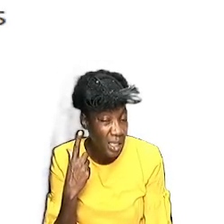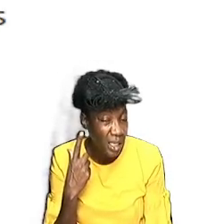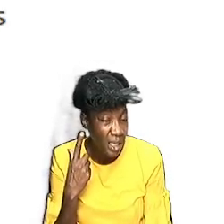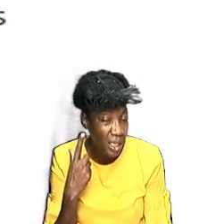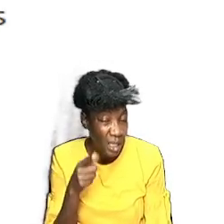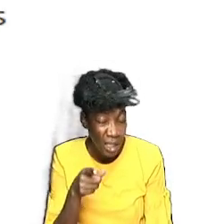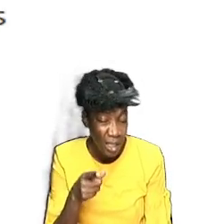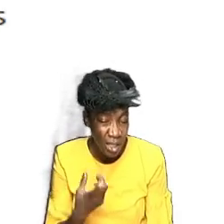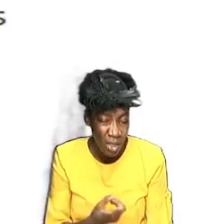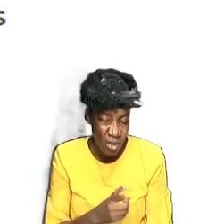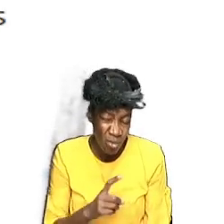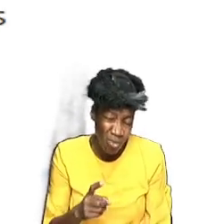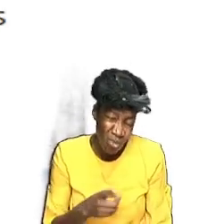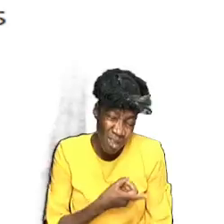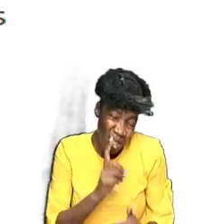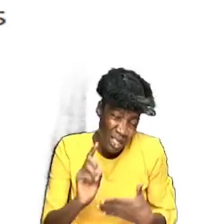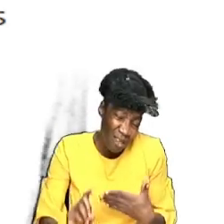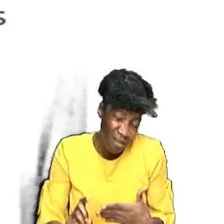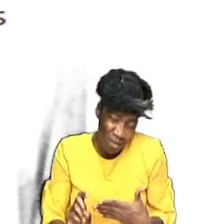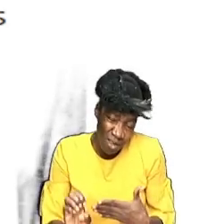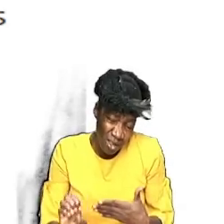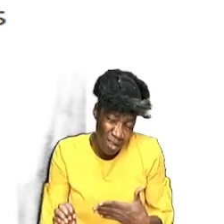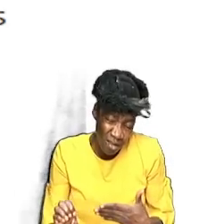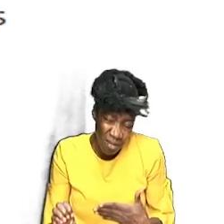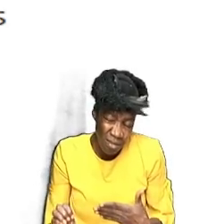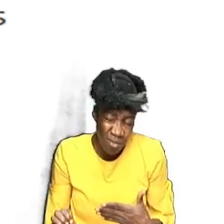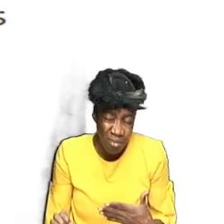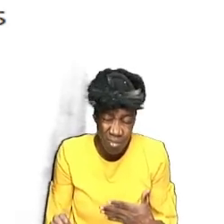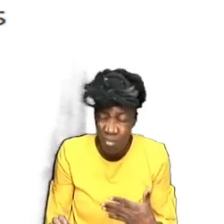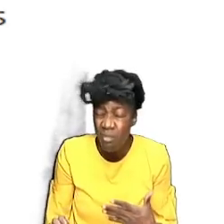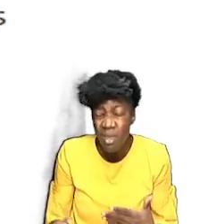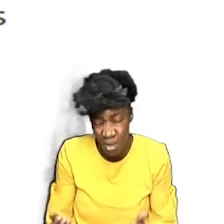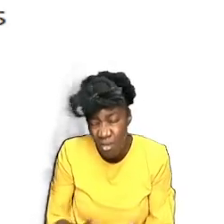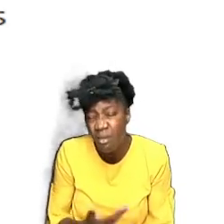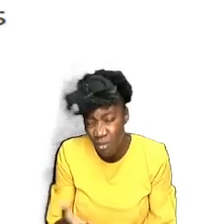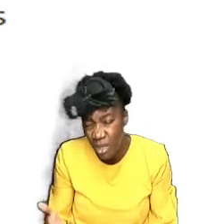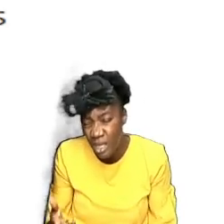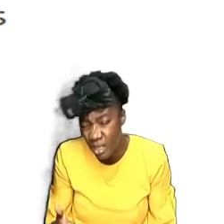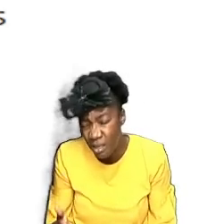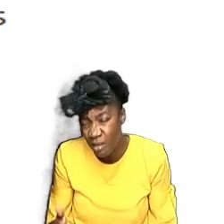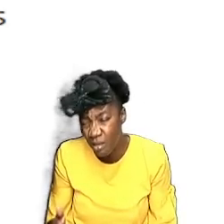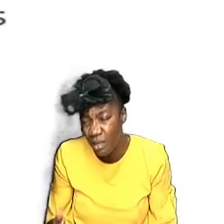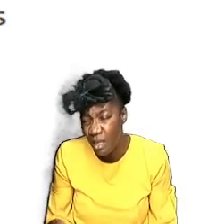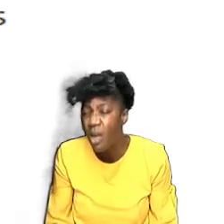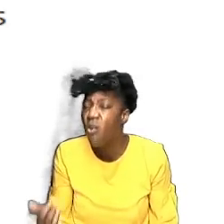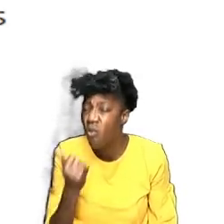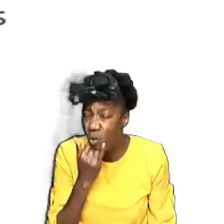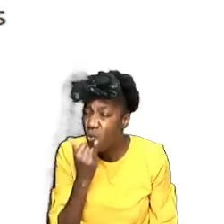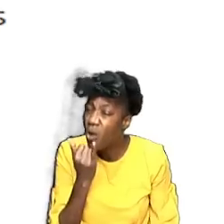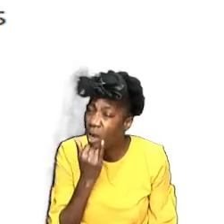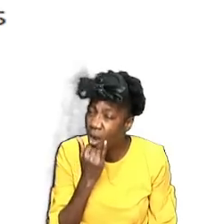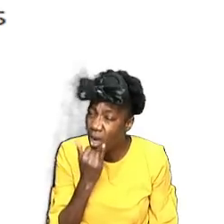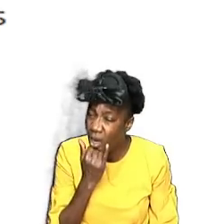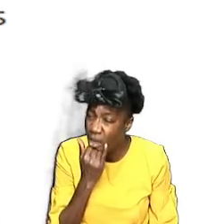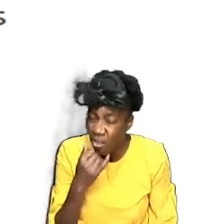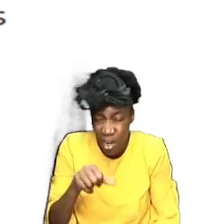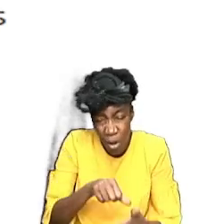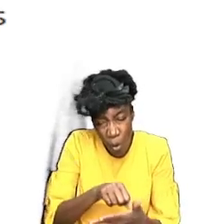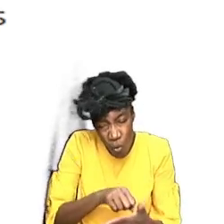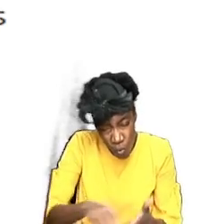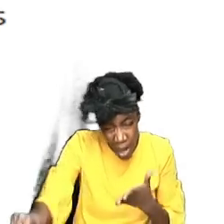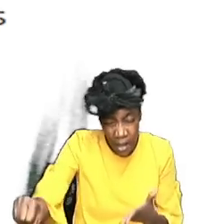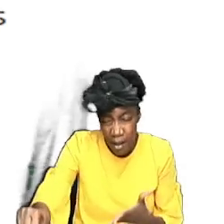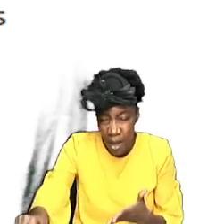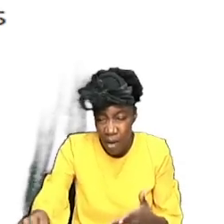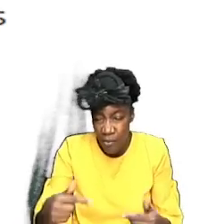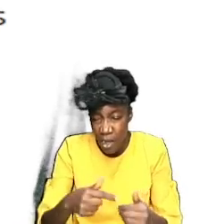you have done some stuff. You understand that you have messed up sometimes. You understand that you have done something that you should have been written off. And the enemy